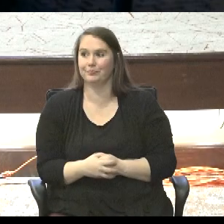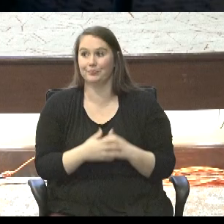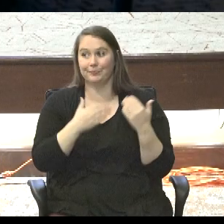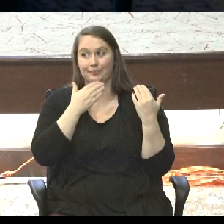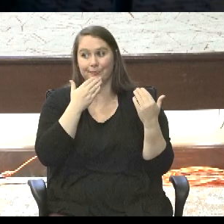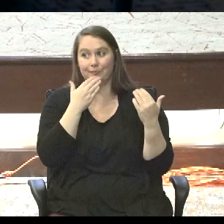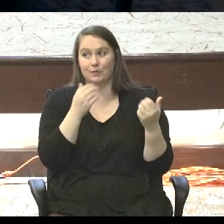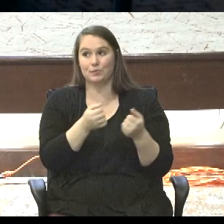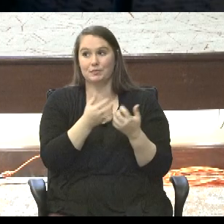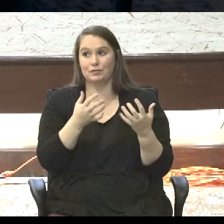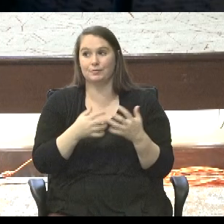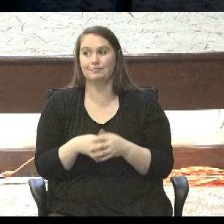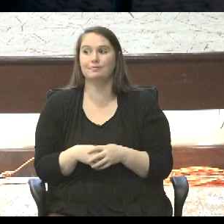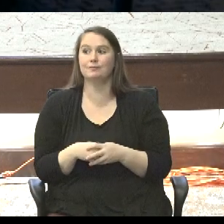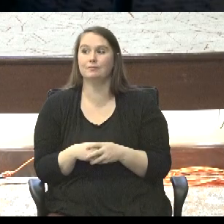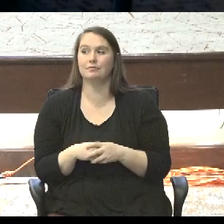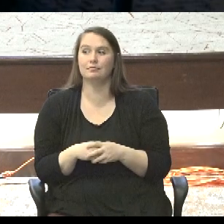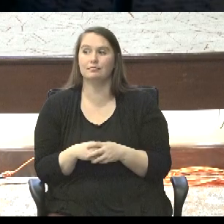much. Hannah.